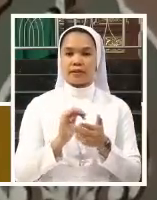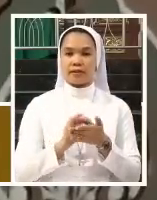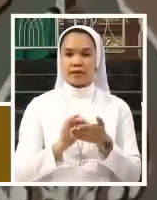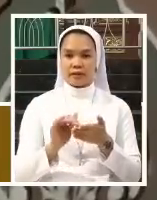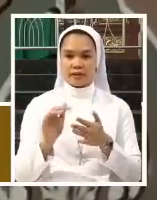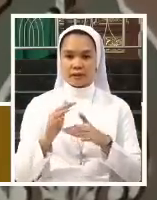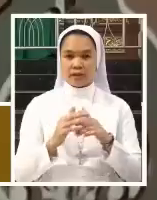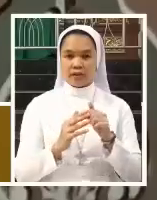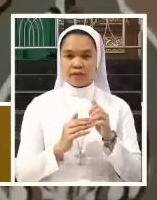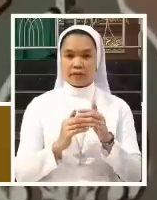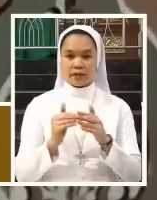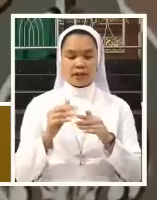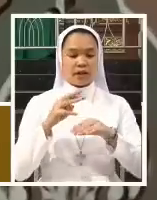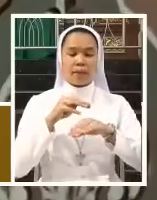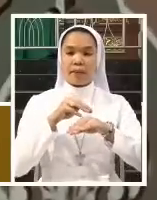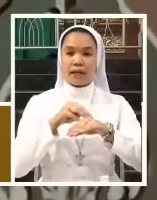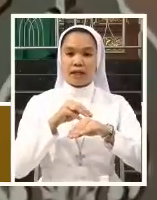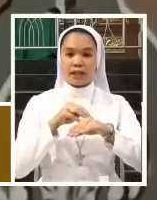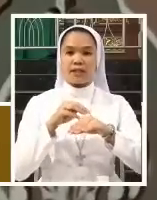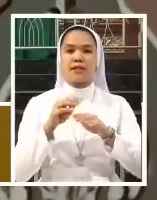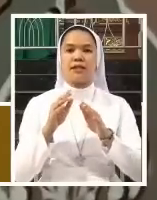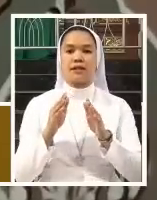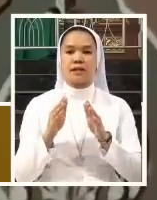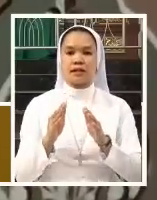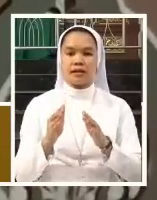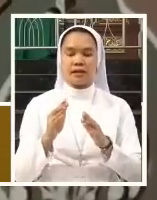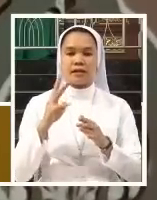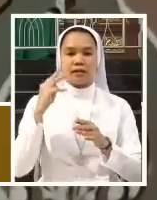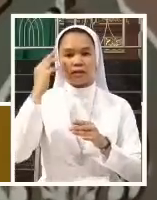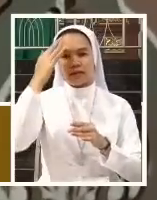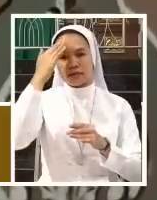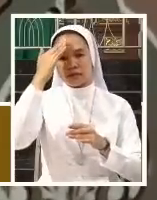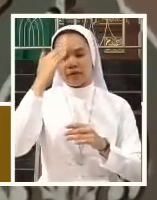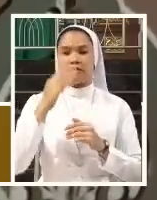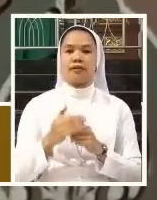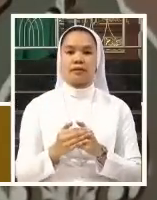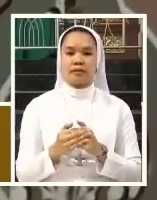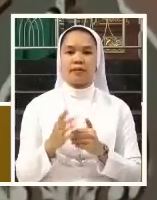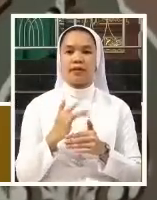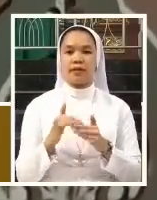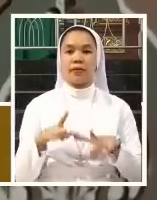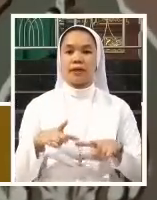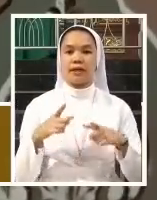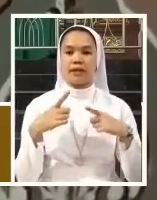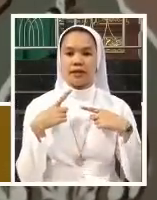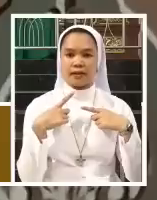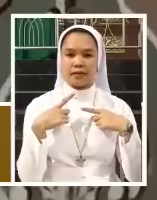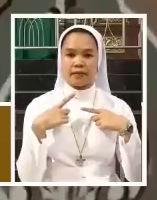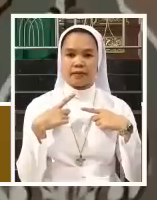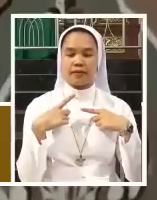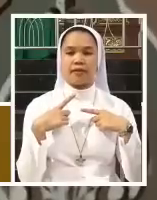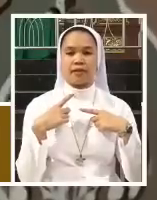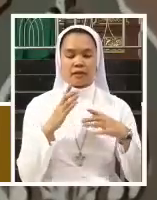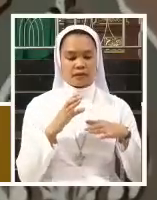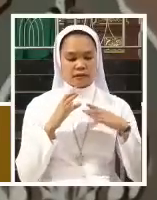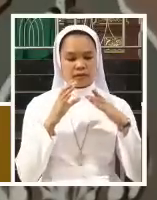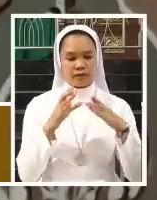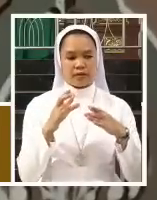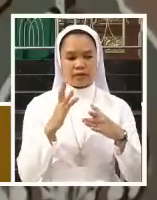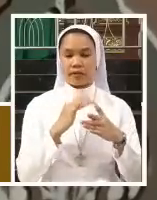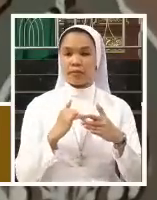our ministry. It is realized in the way we live these three that constitute our